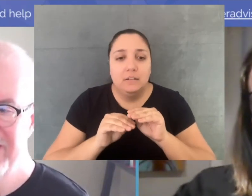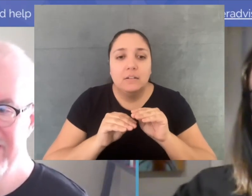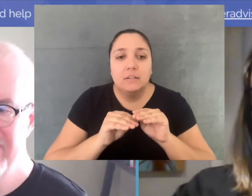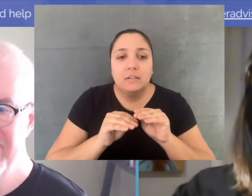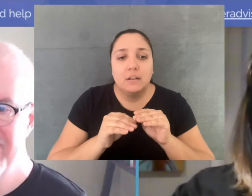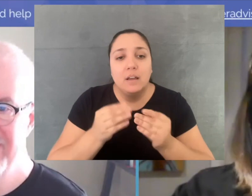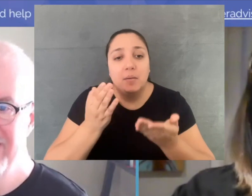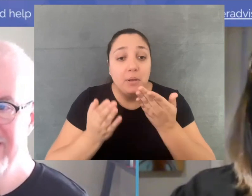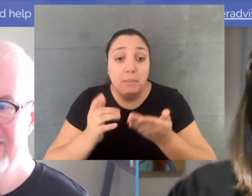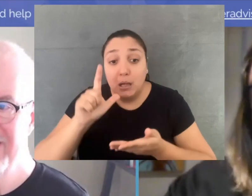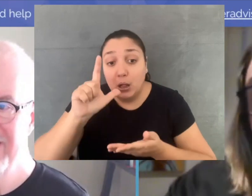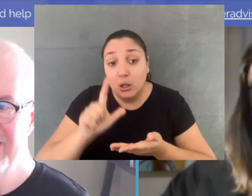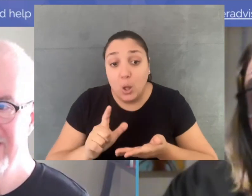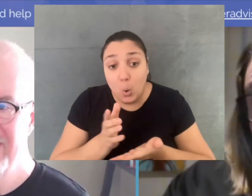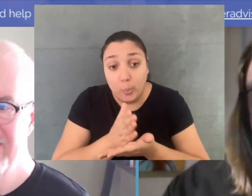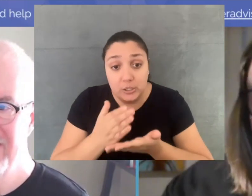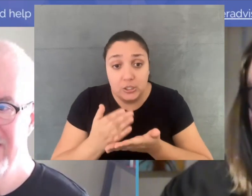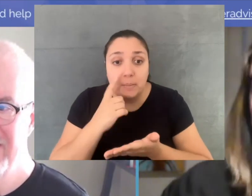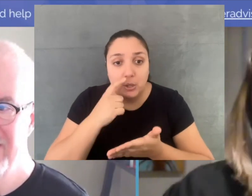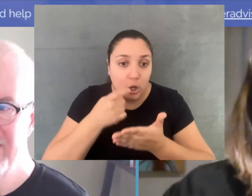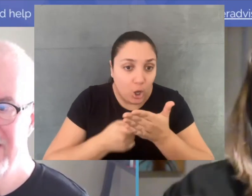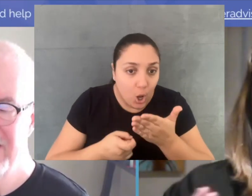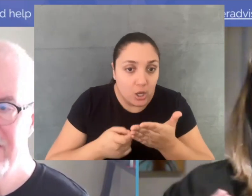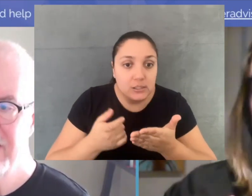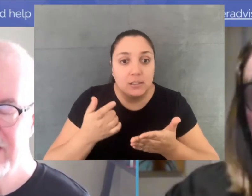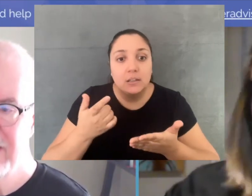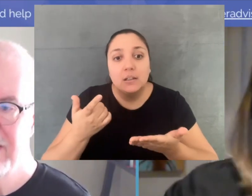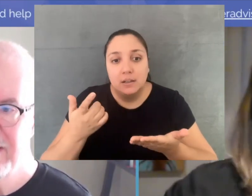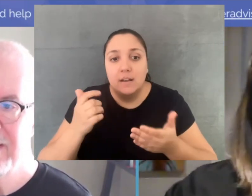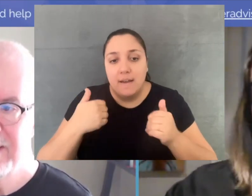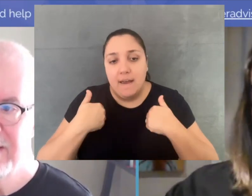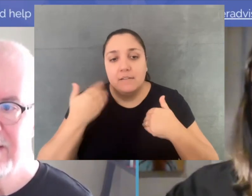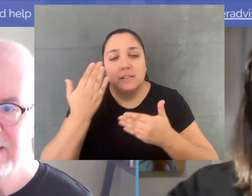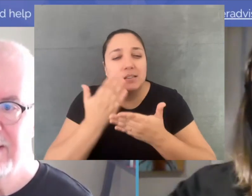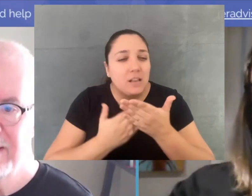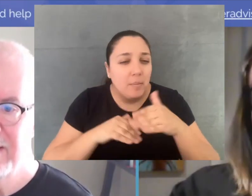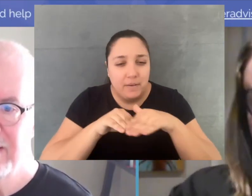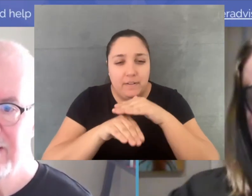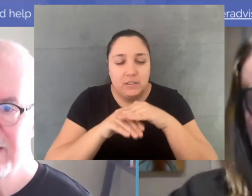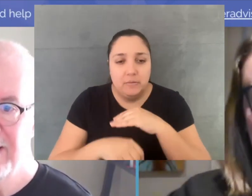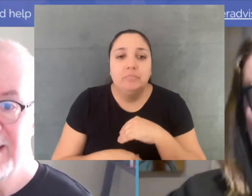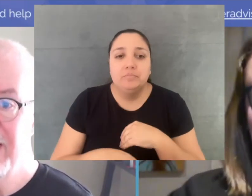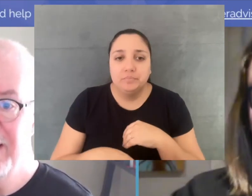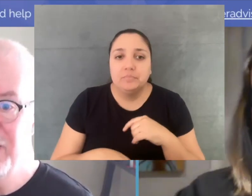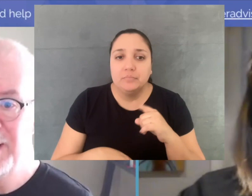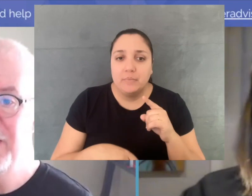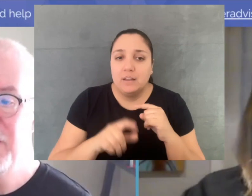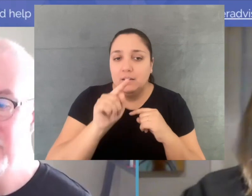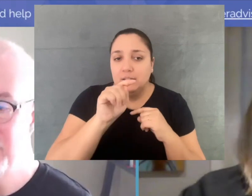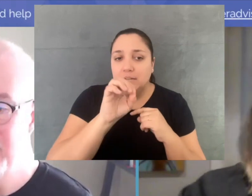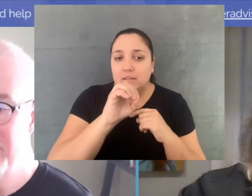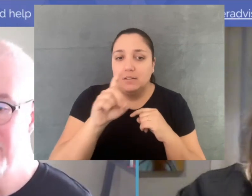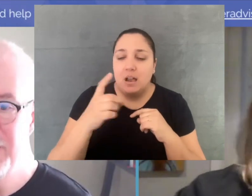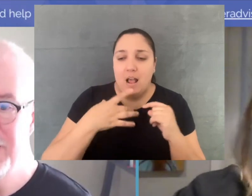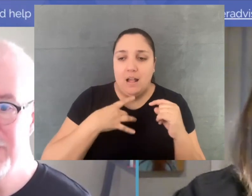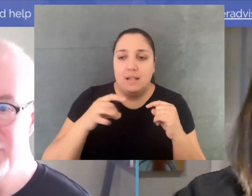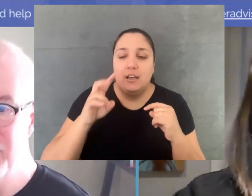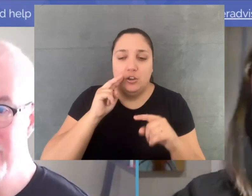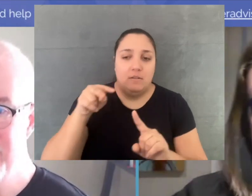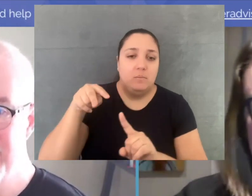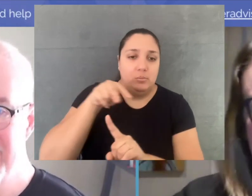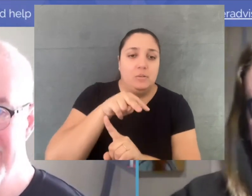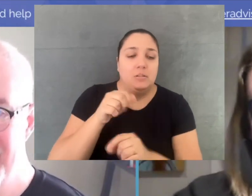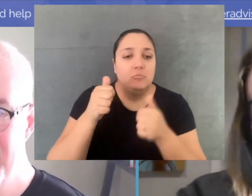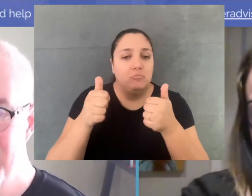Just to make sure that I have some, even low budget, cost-efficient accessibility. I love that perspective. I think that's